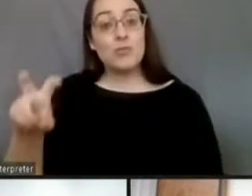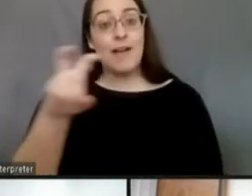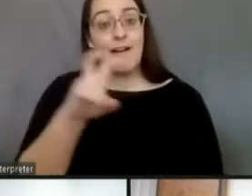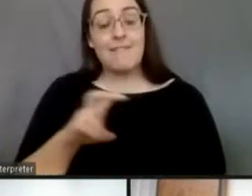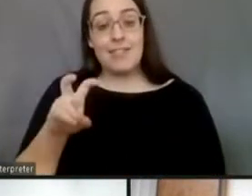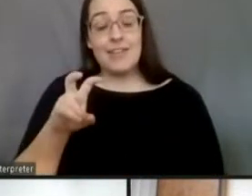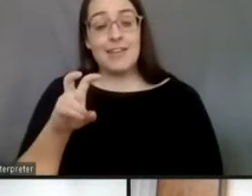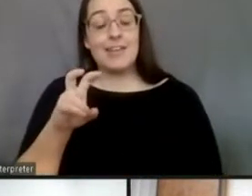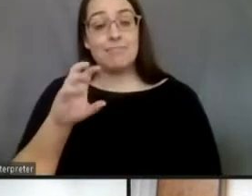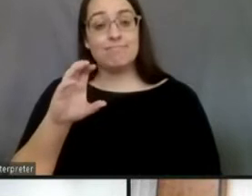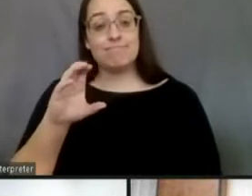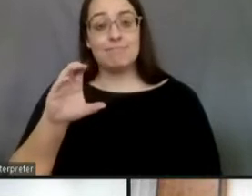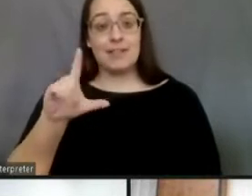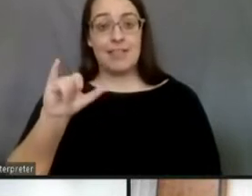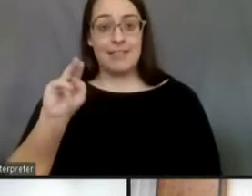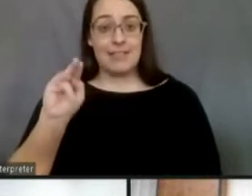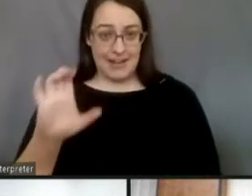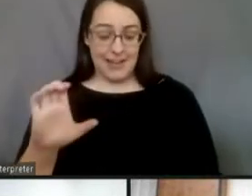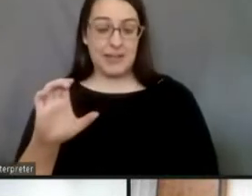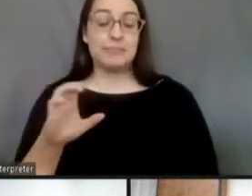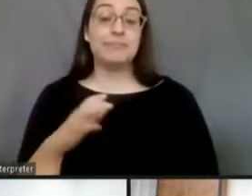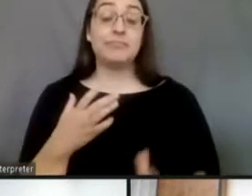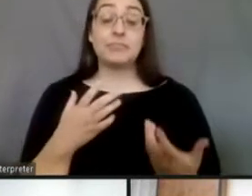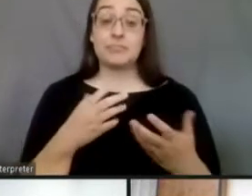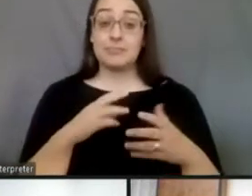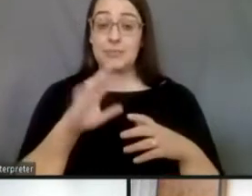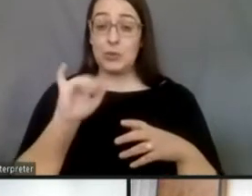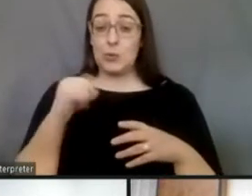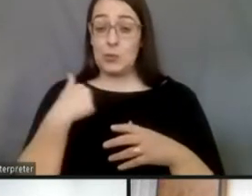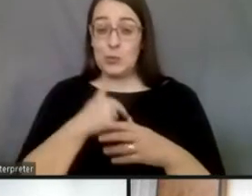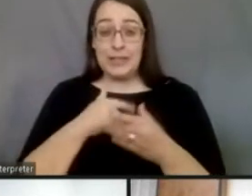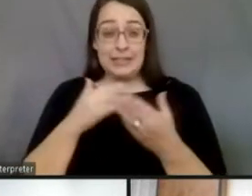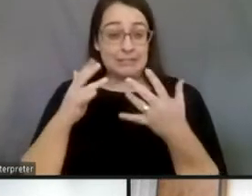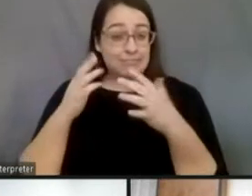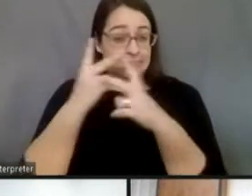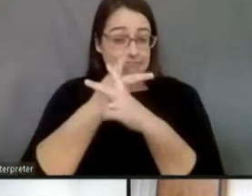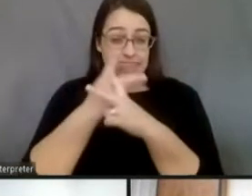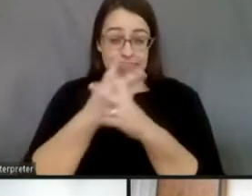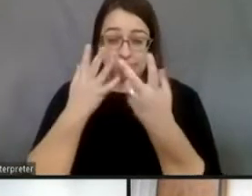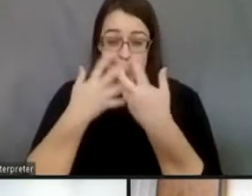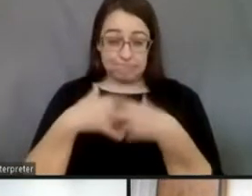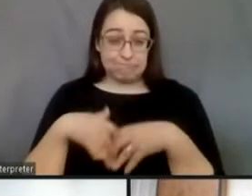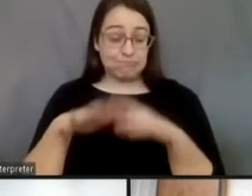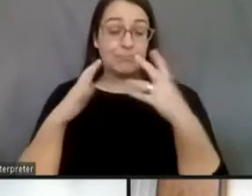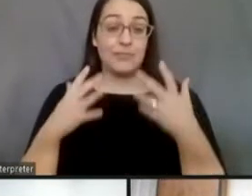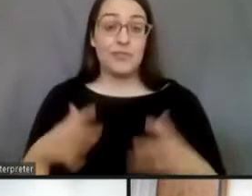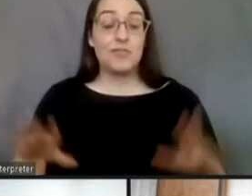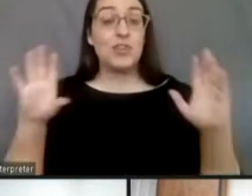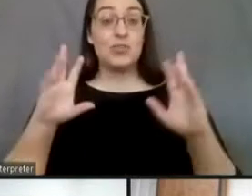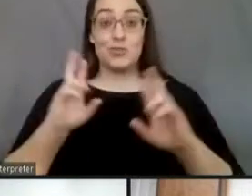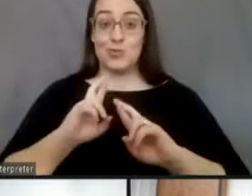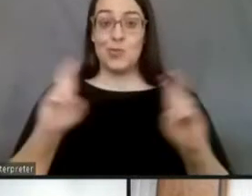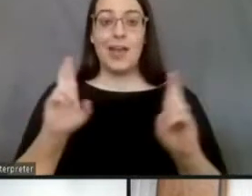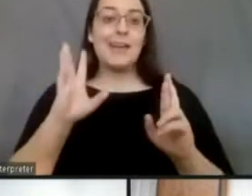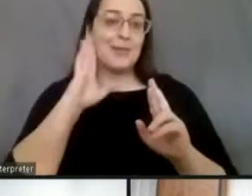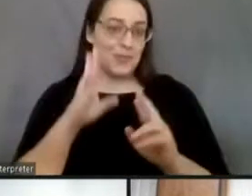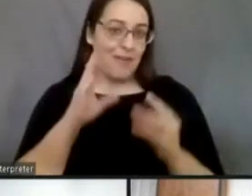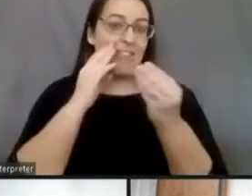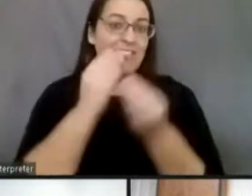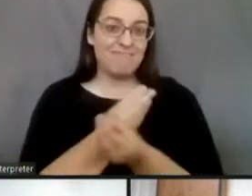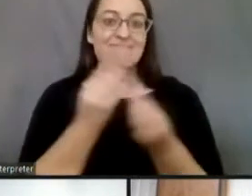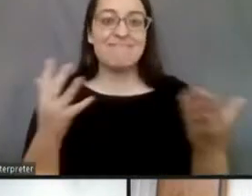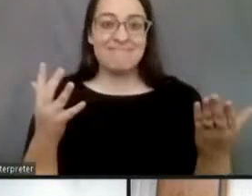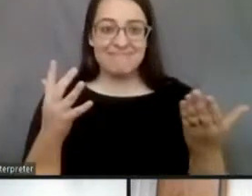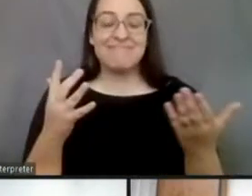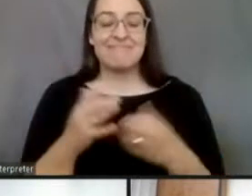in other parts of our community as well. So as those details are all finalized, we will provide that